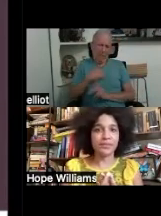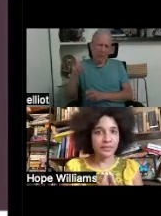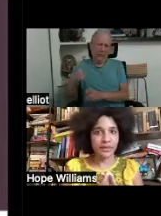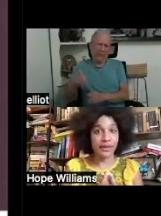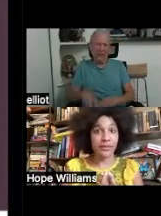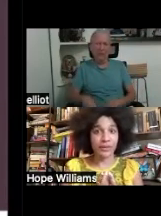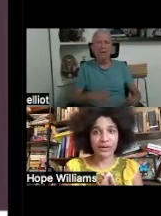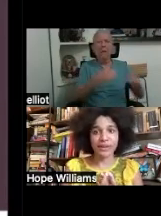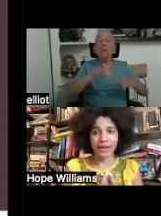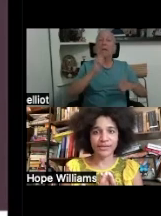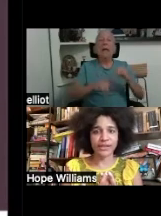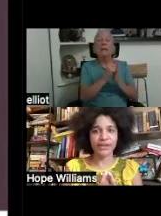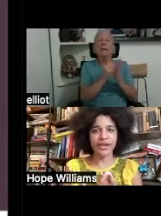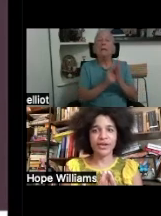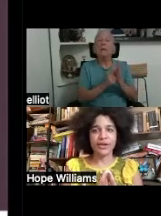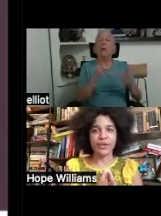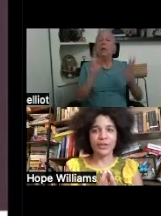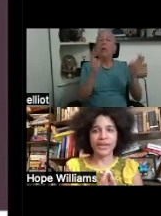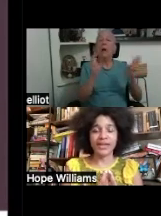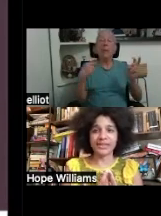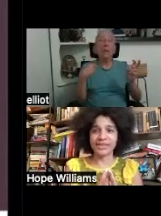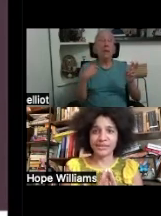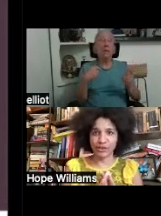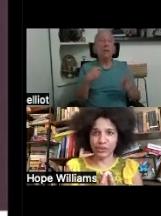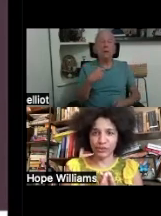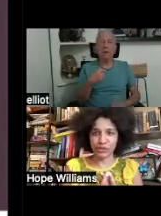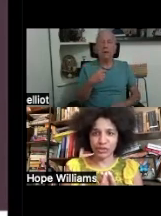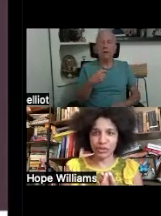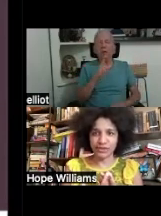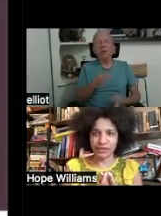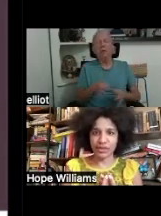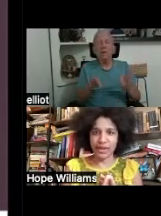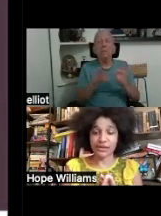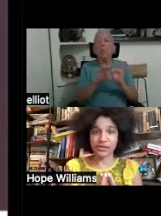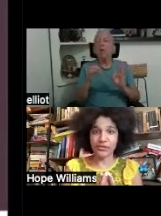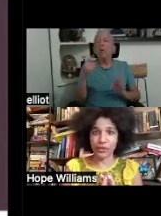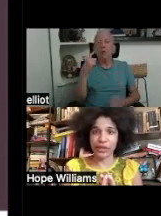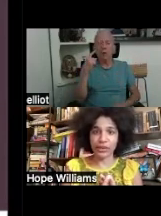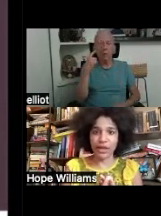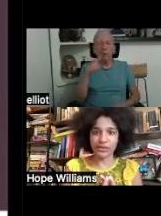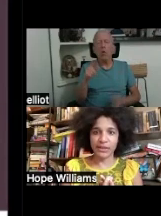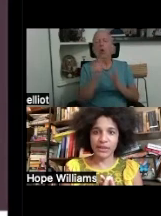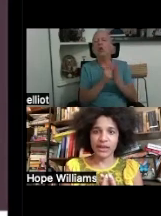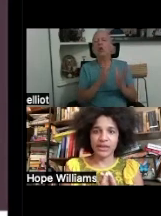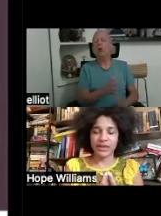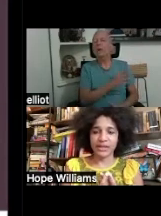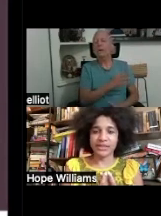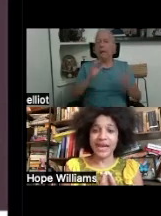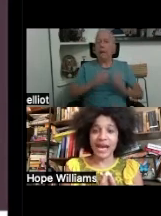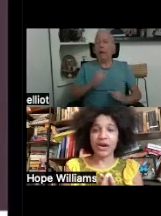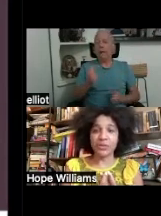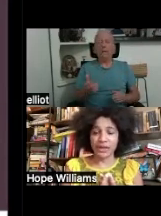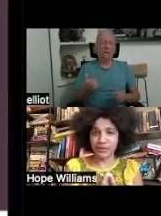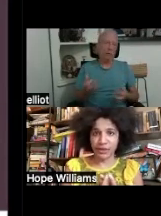area, we are going to cover one that is essential for attorneys and their clients to fully grasp. It